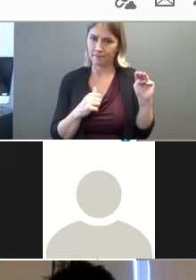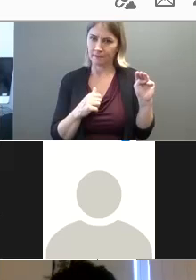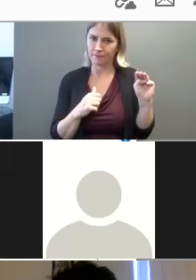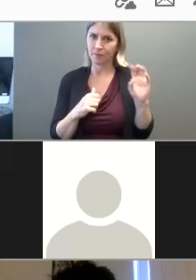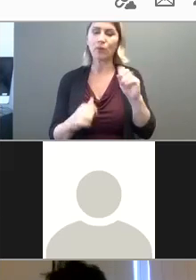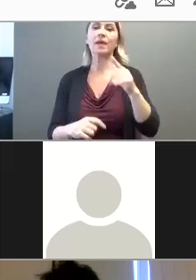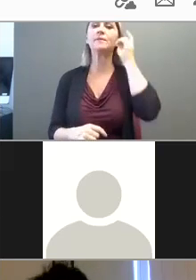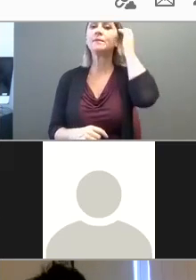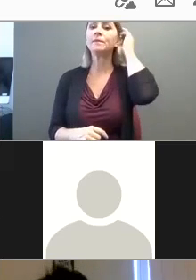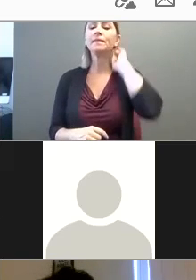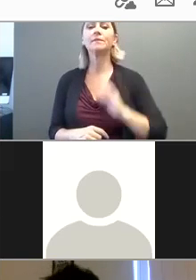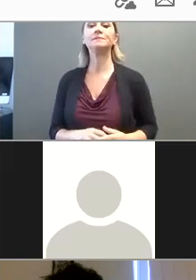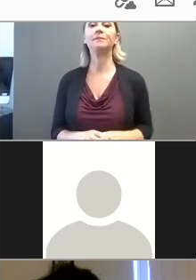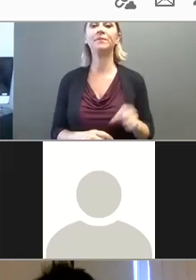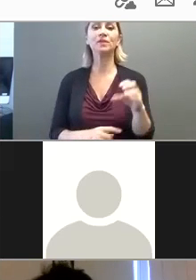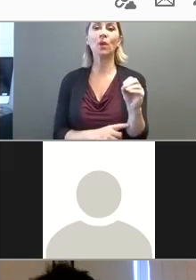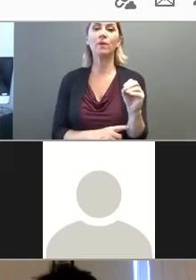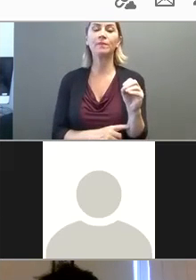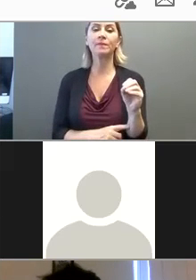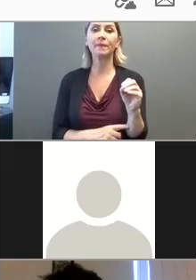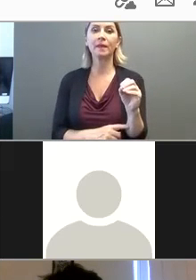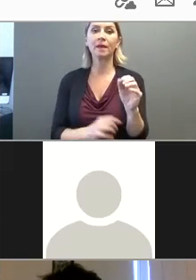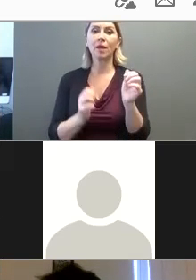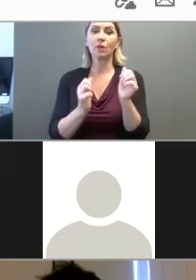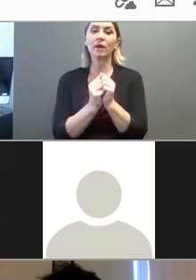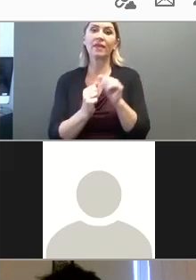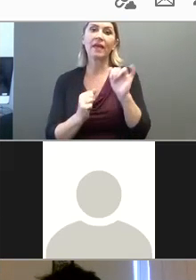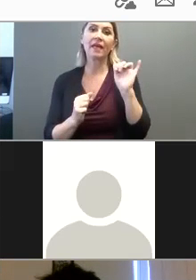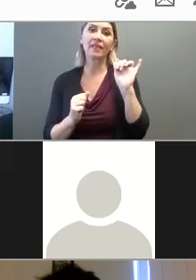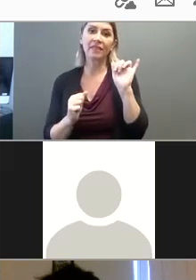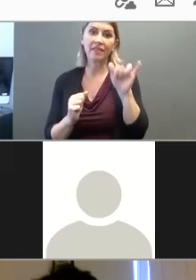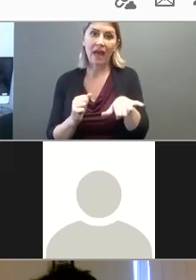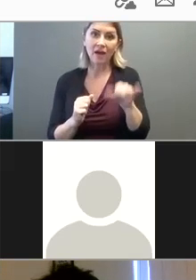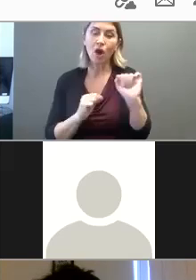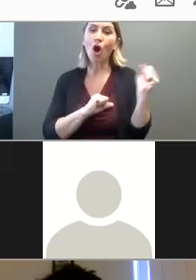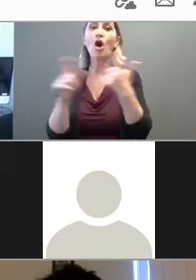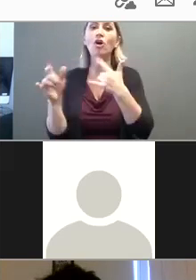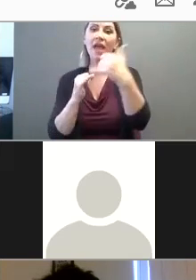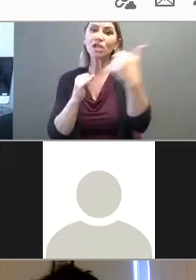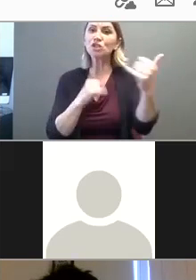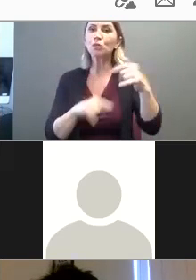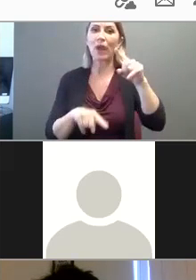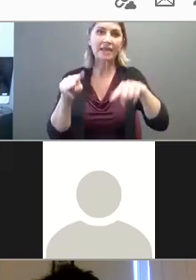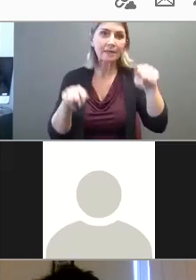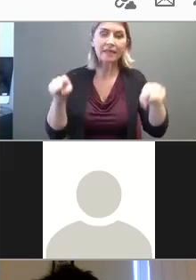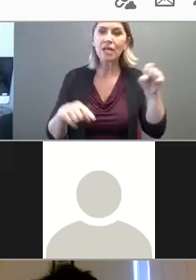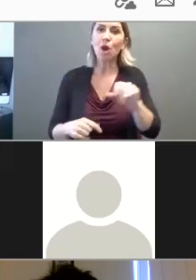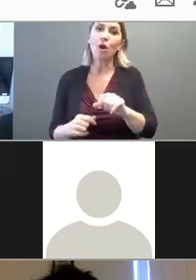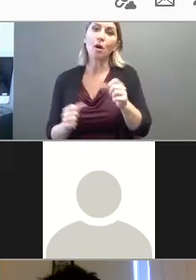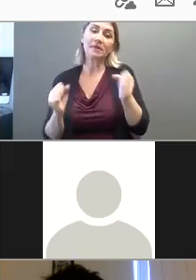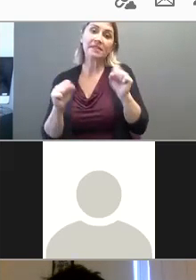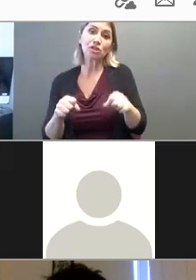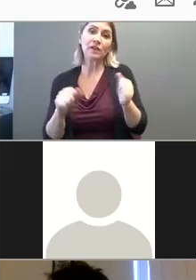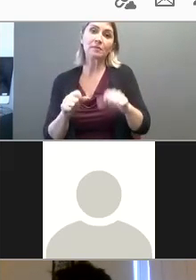Okay. So remember that Kruskal is picking all of those edges randomly. So potentially there can